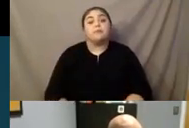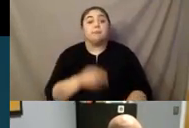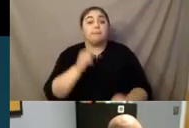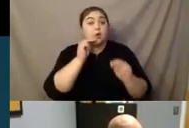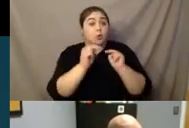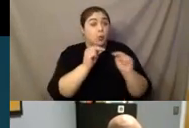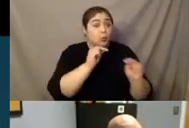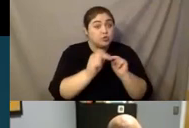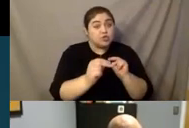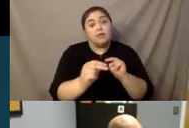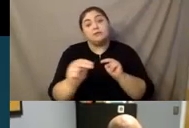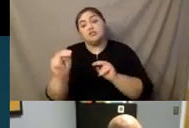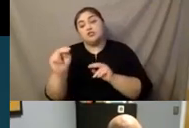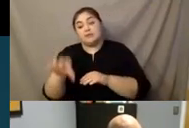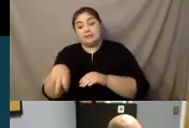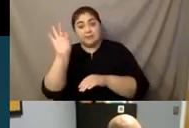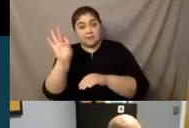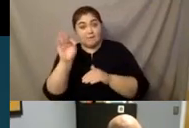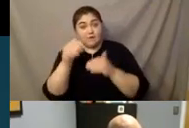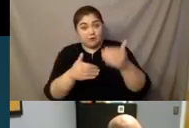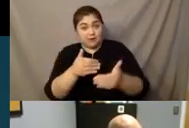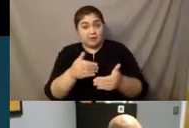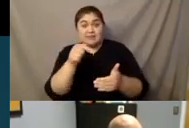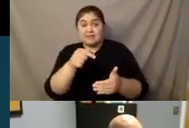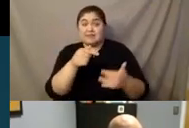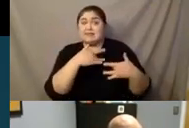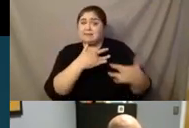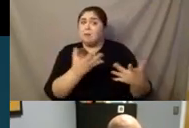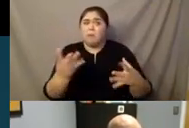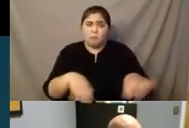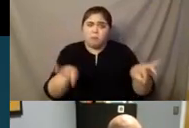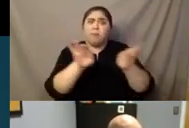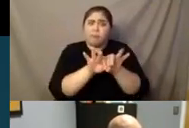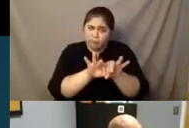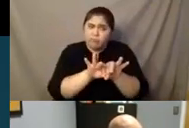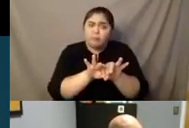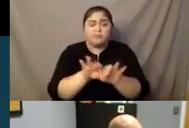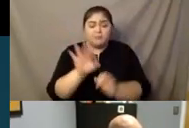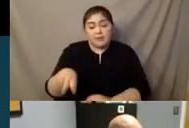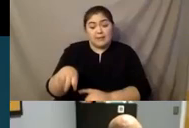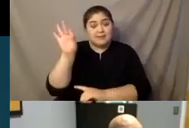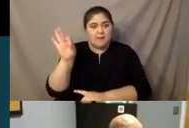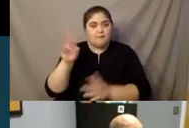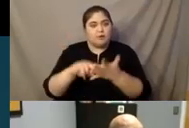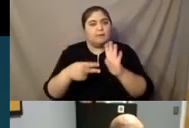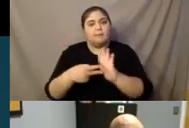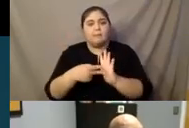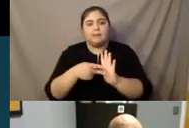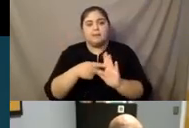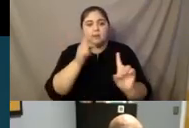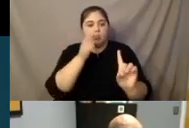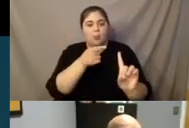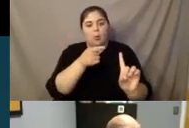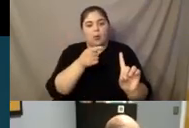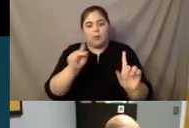negotiation and discovery phase tends to be very important as well. And discovery is the point at which the people